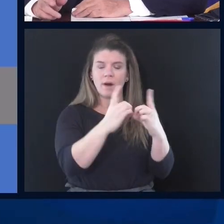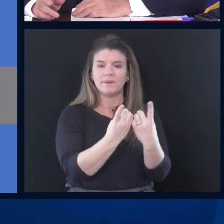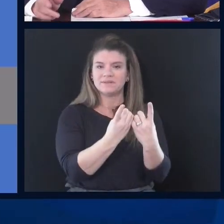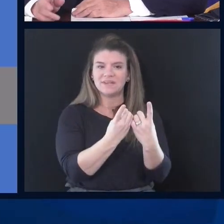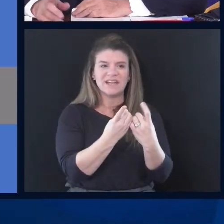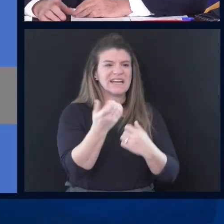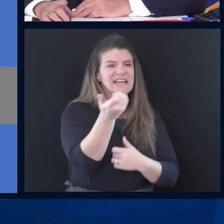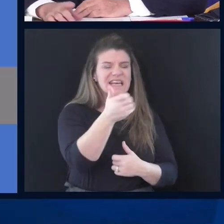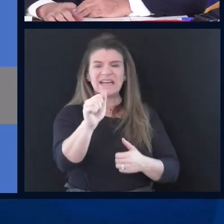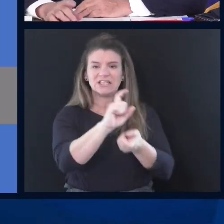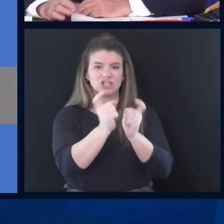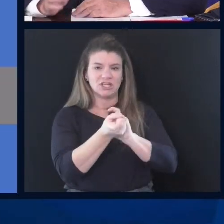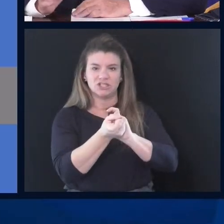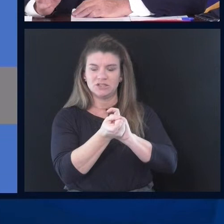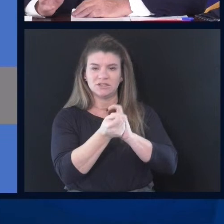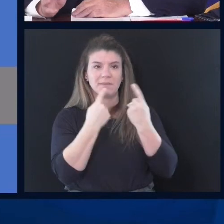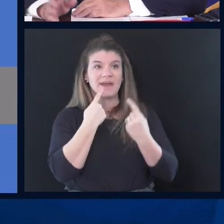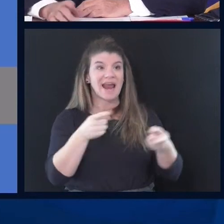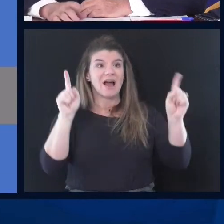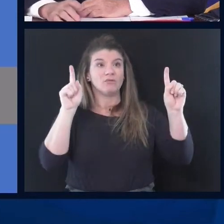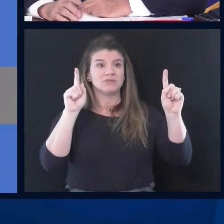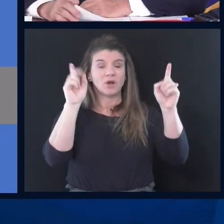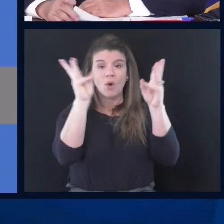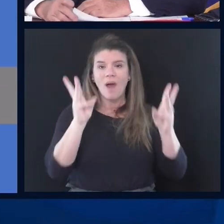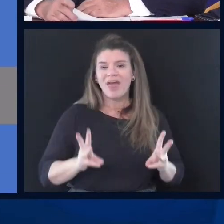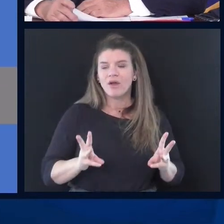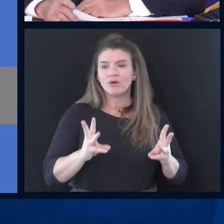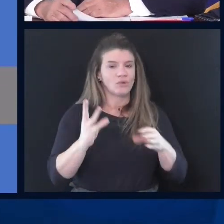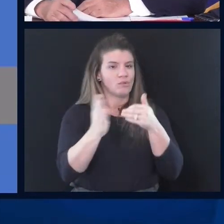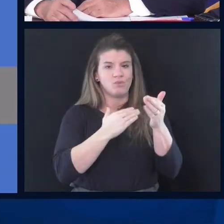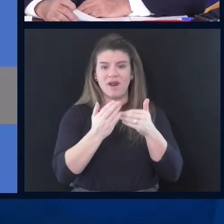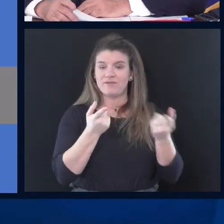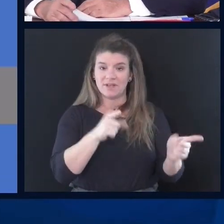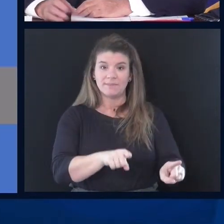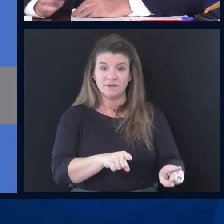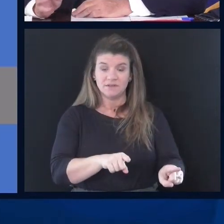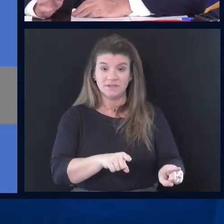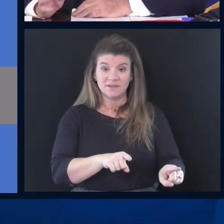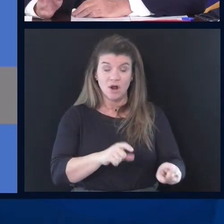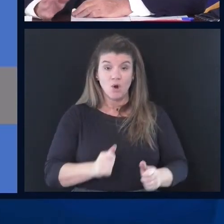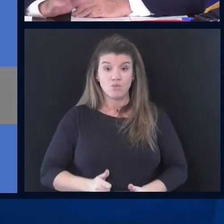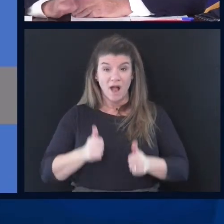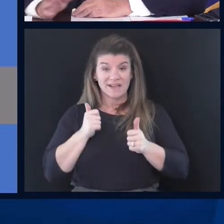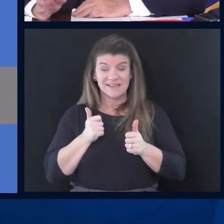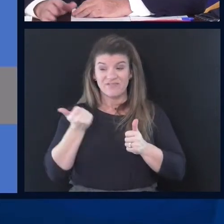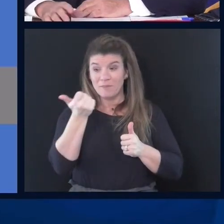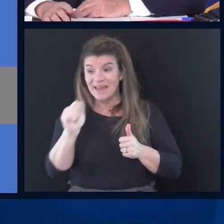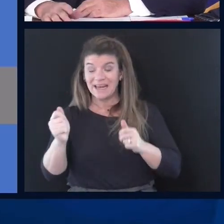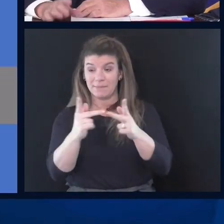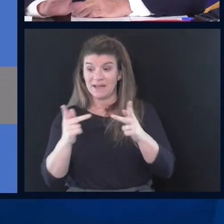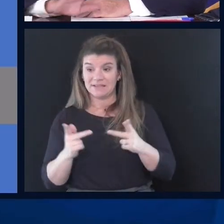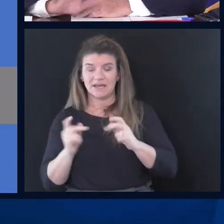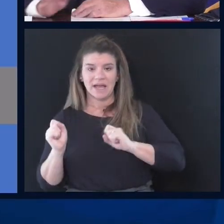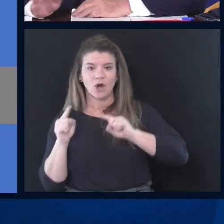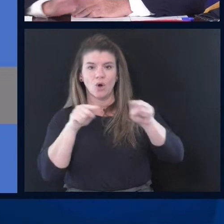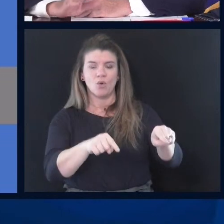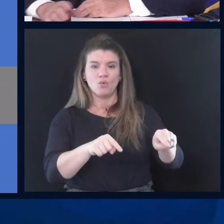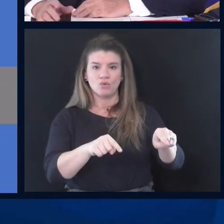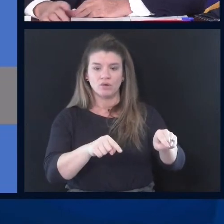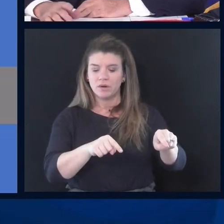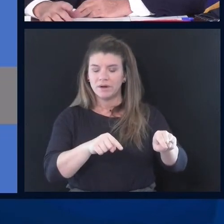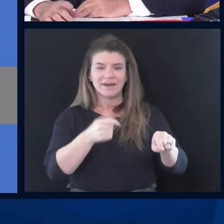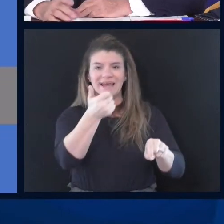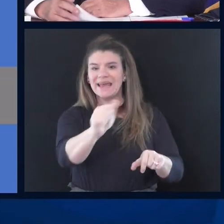for any changes that have been announced due to weather or things like that. Residents from any county can go, across